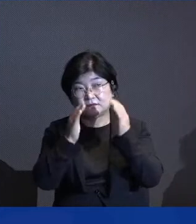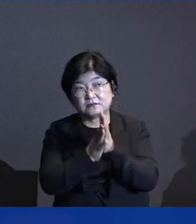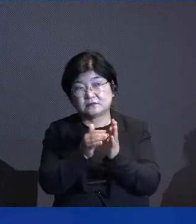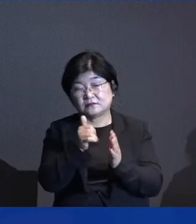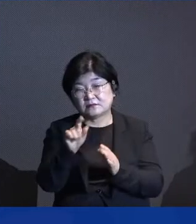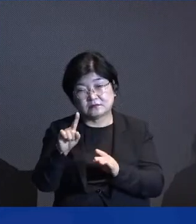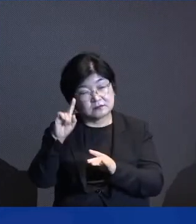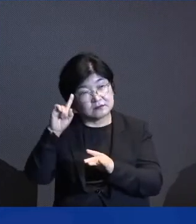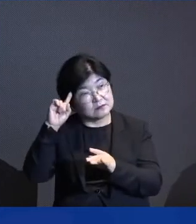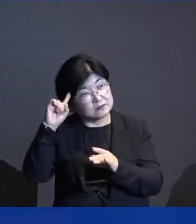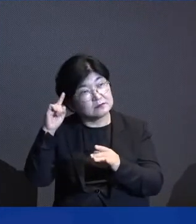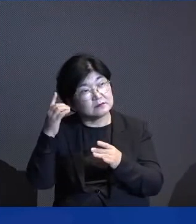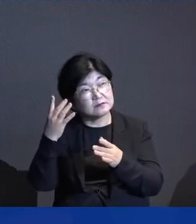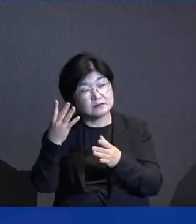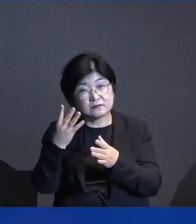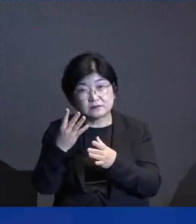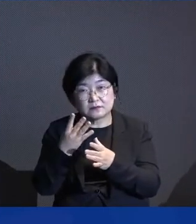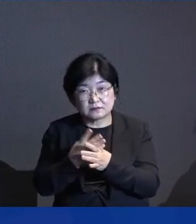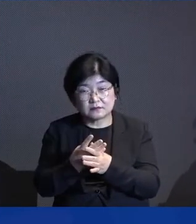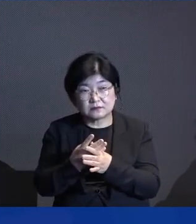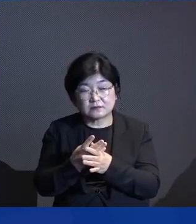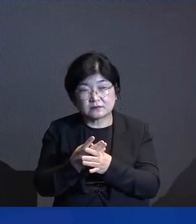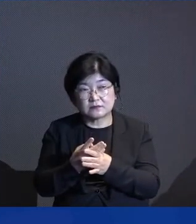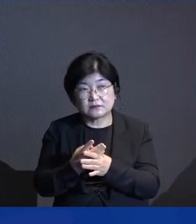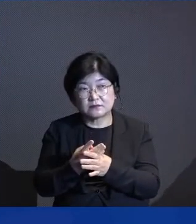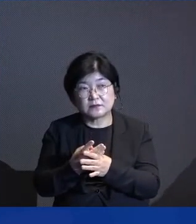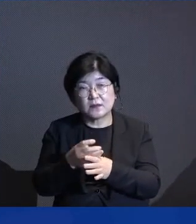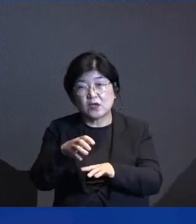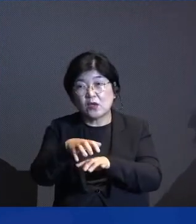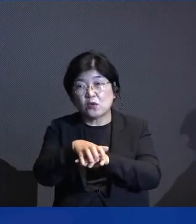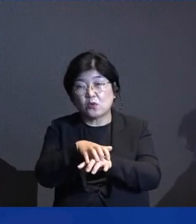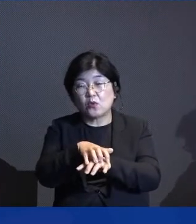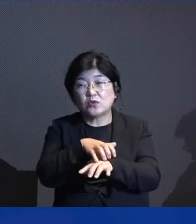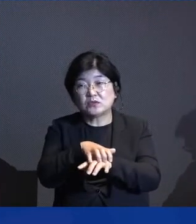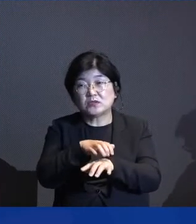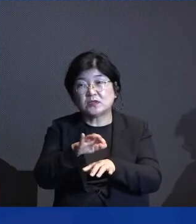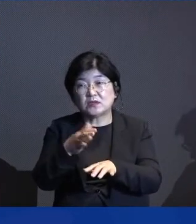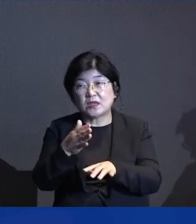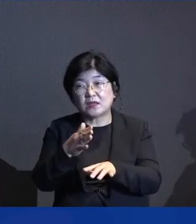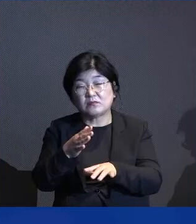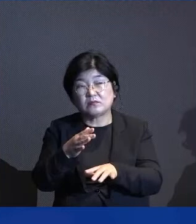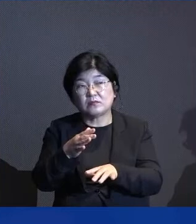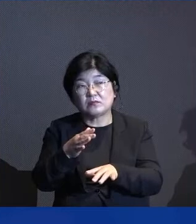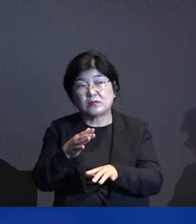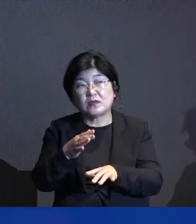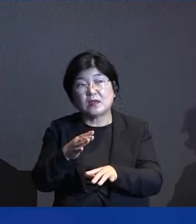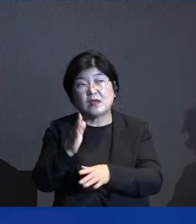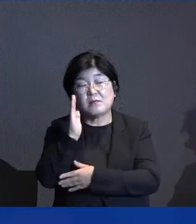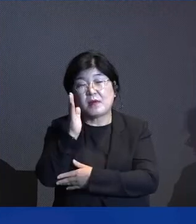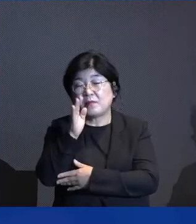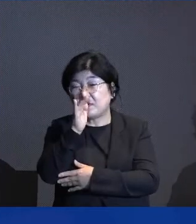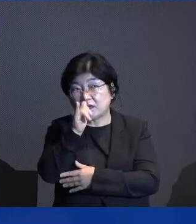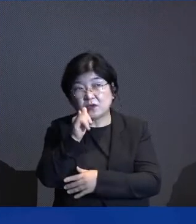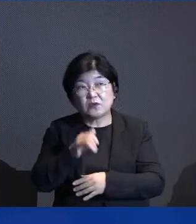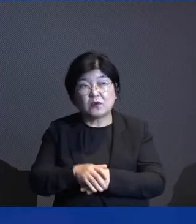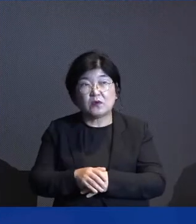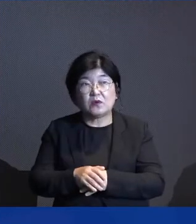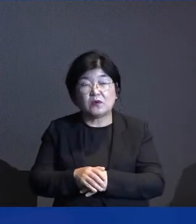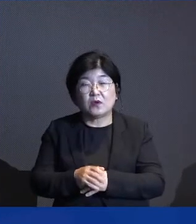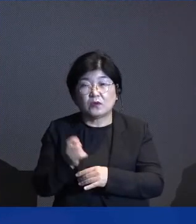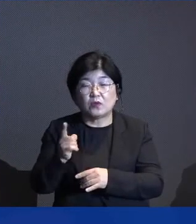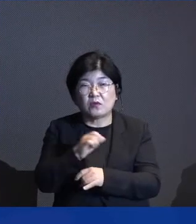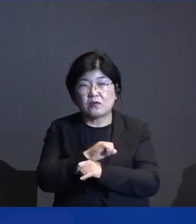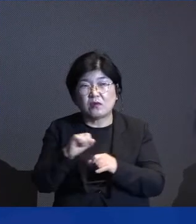some structure level or what is the macro level of factors